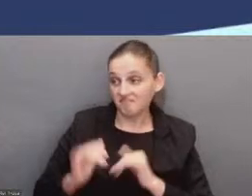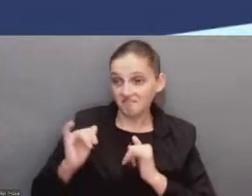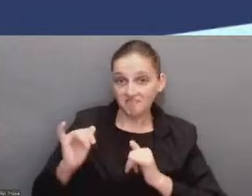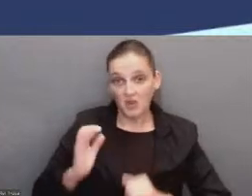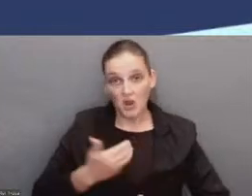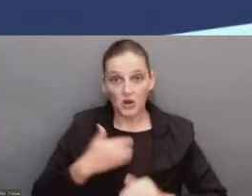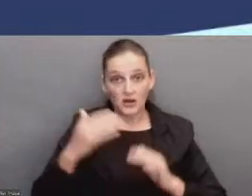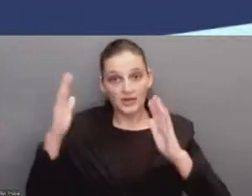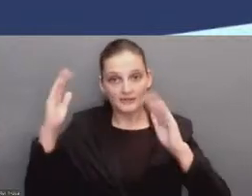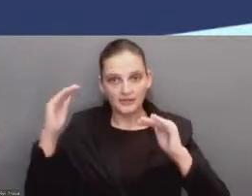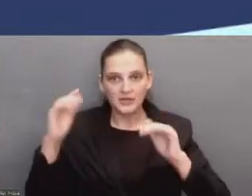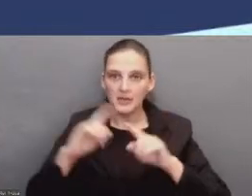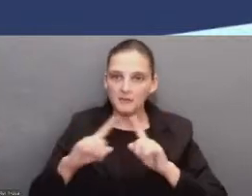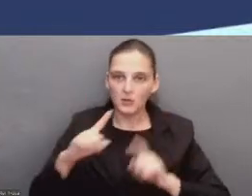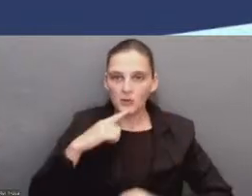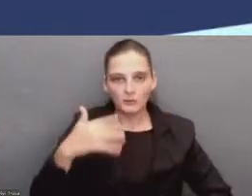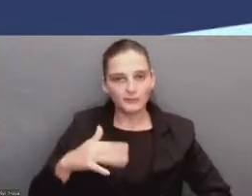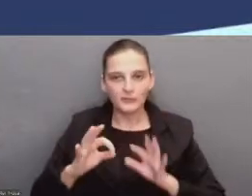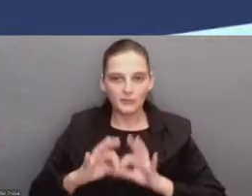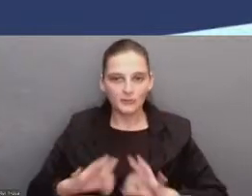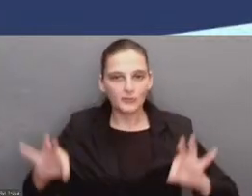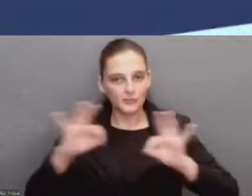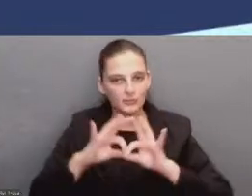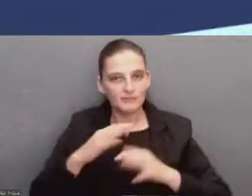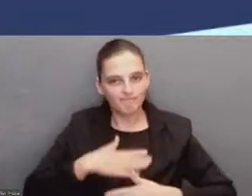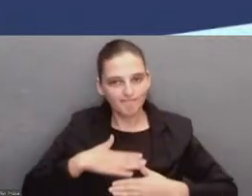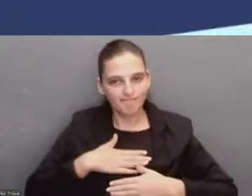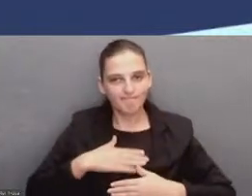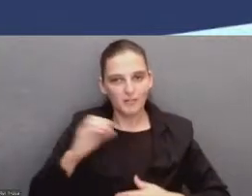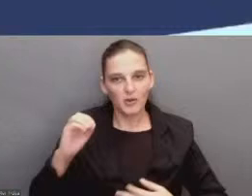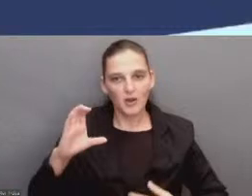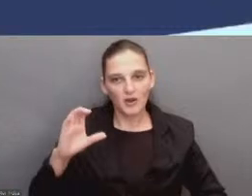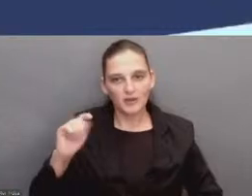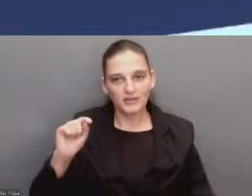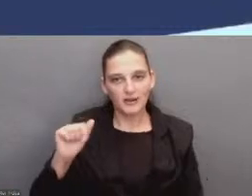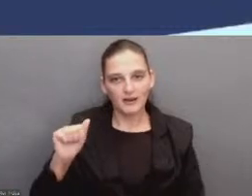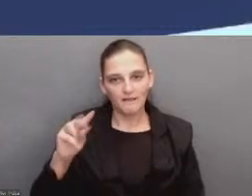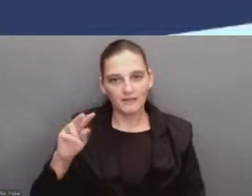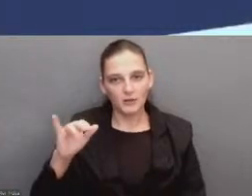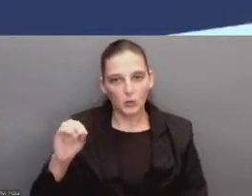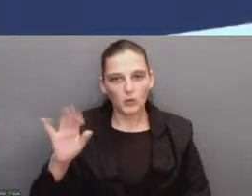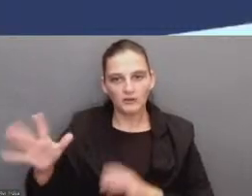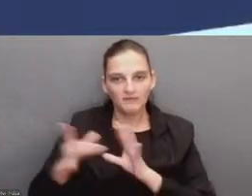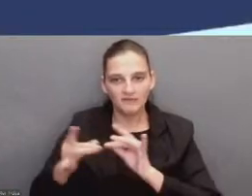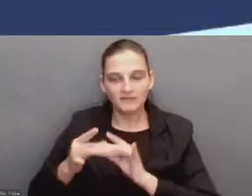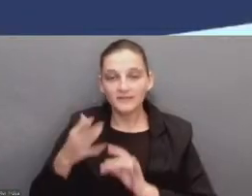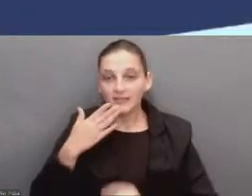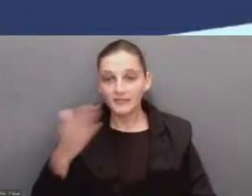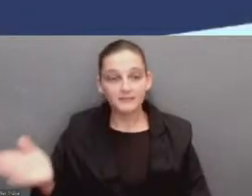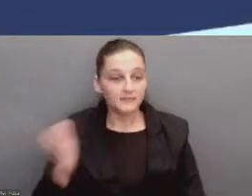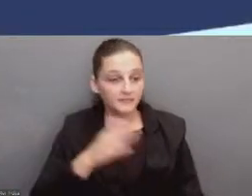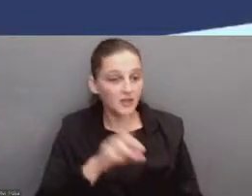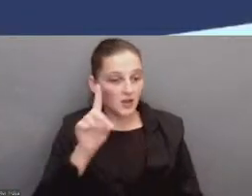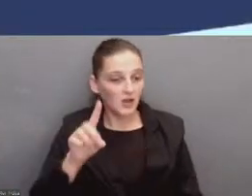certainly really key, and appreciate Octavio's comment as well. Dr. Martinez, thank you for that. Dr. Caldew,